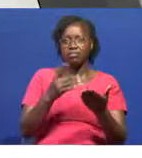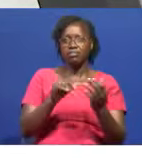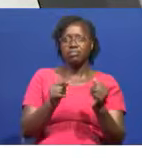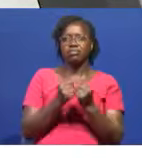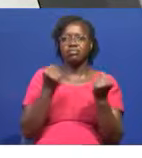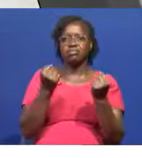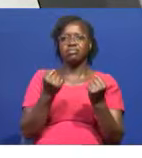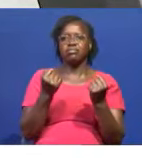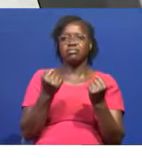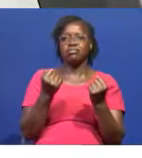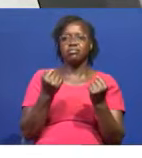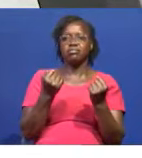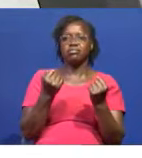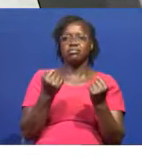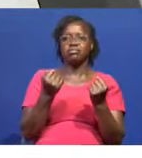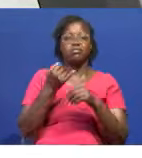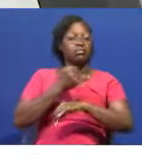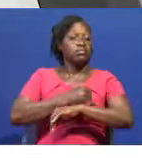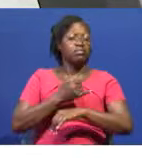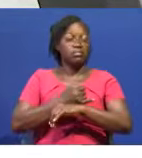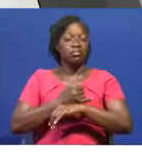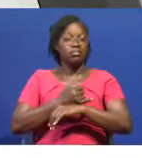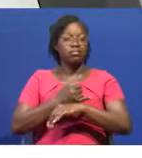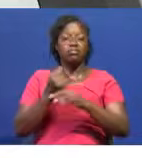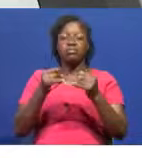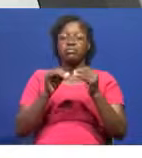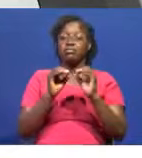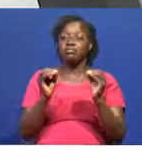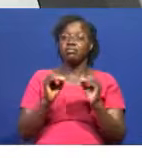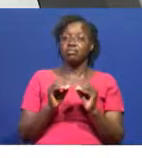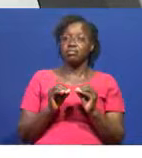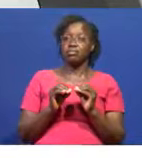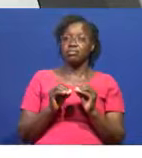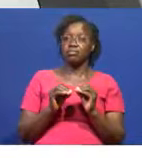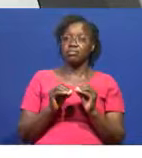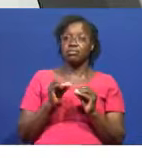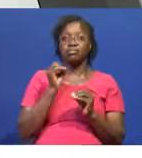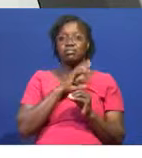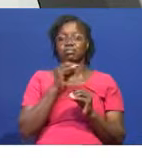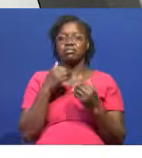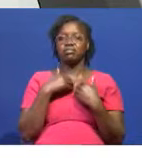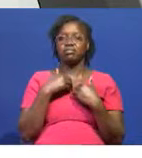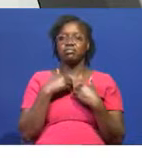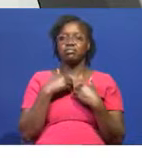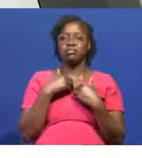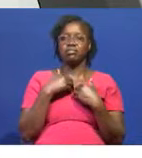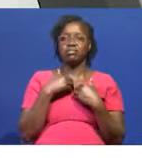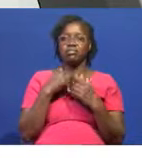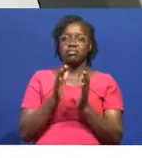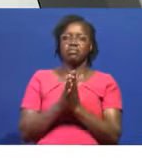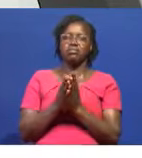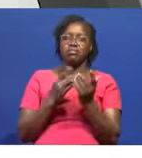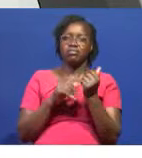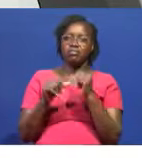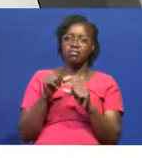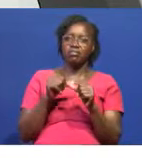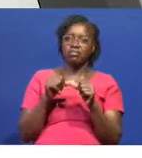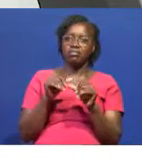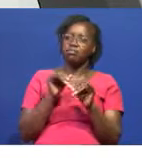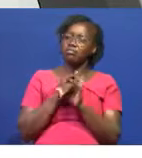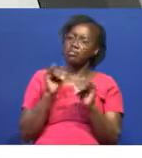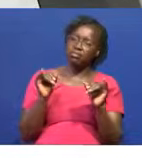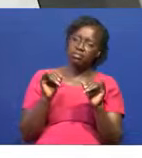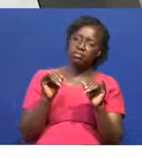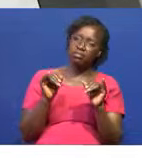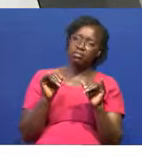happens? How do you hold, can I say, institutions who are not implementing these? Because we've had complaints sometimes, especially when you talk about hygiene